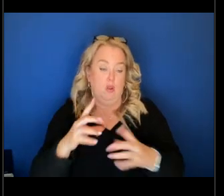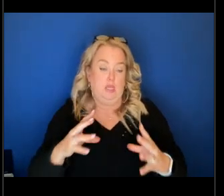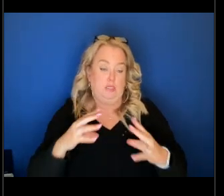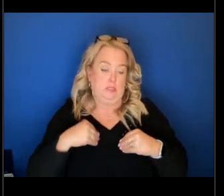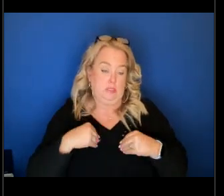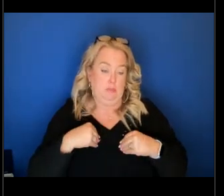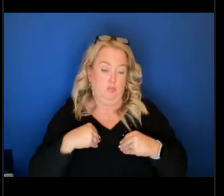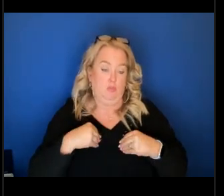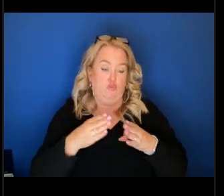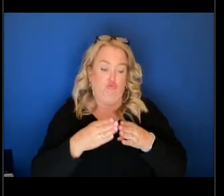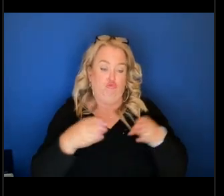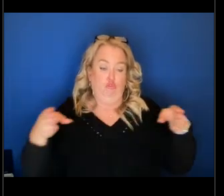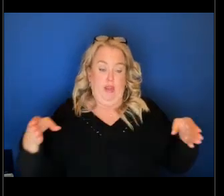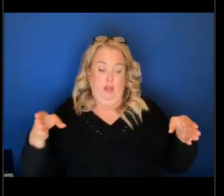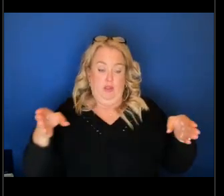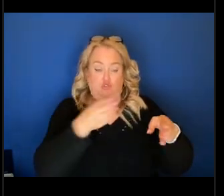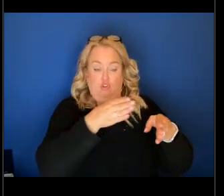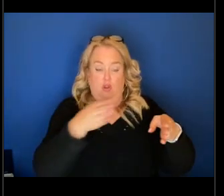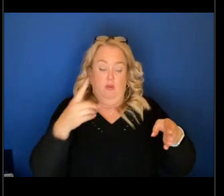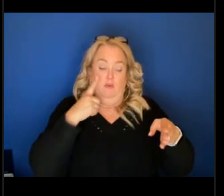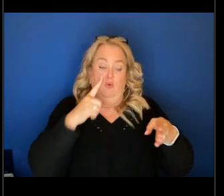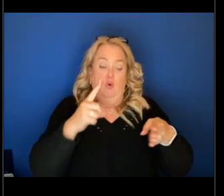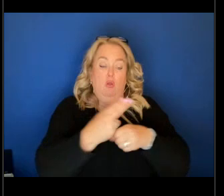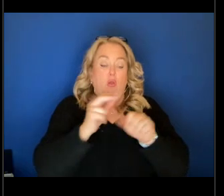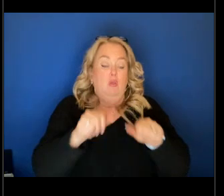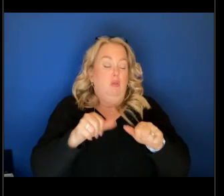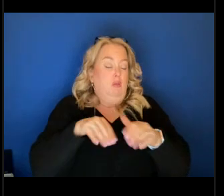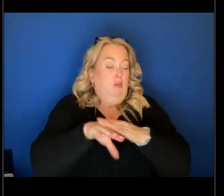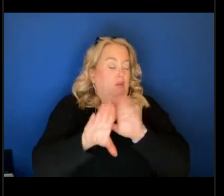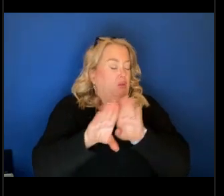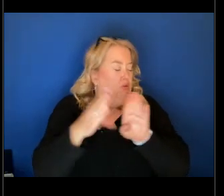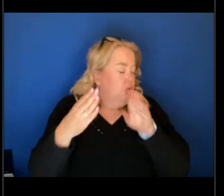an acceptable range for usable doors.